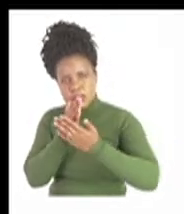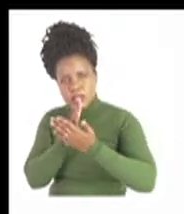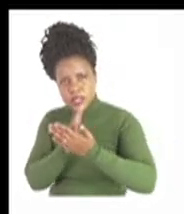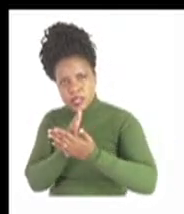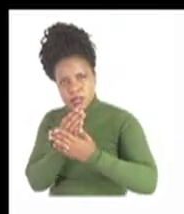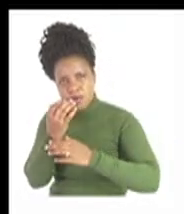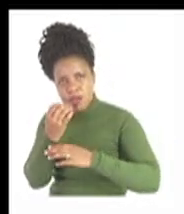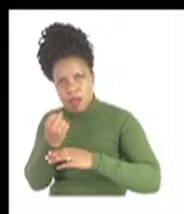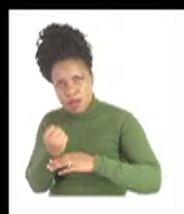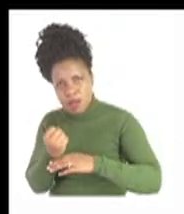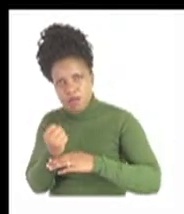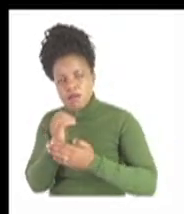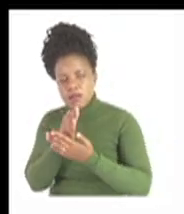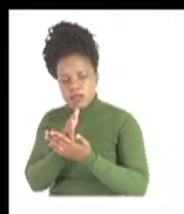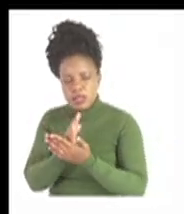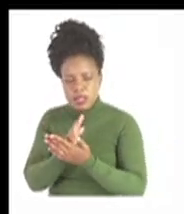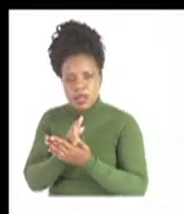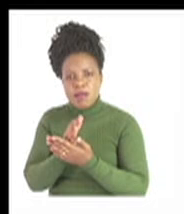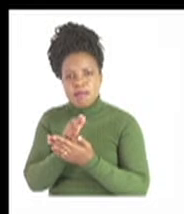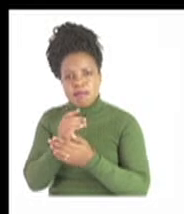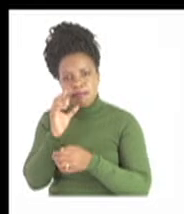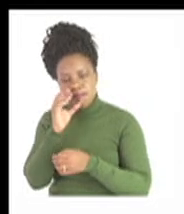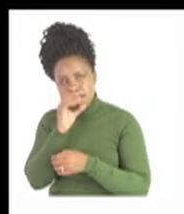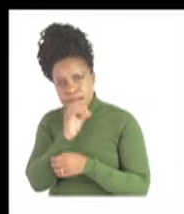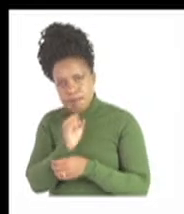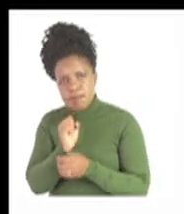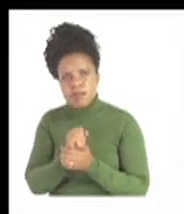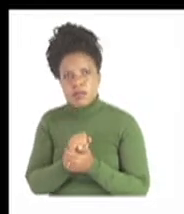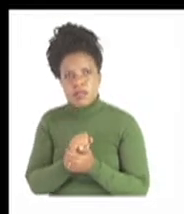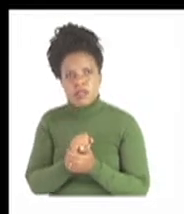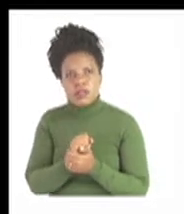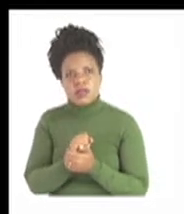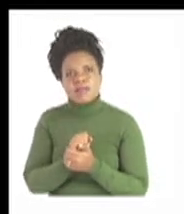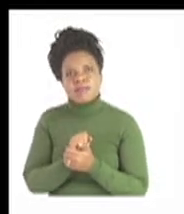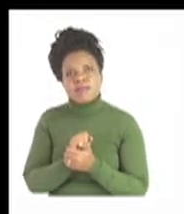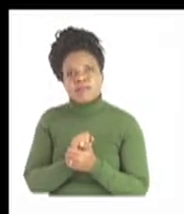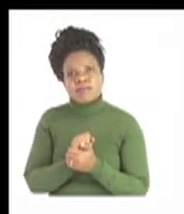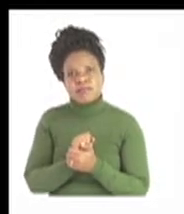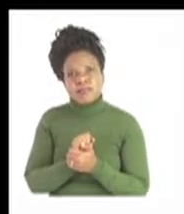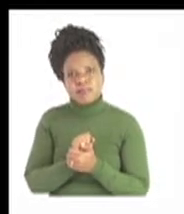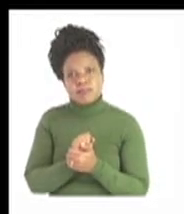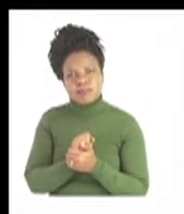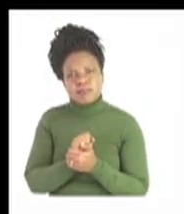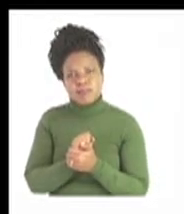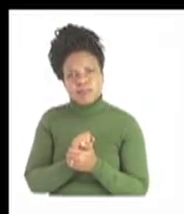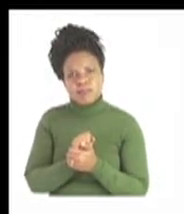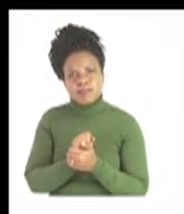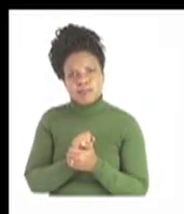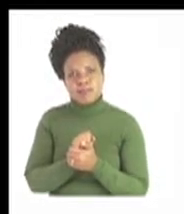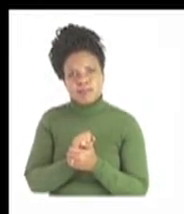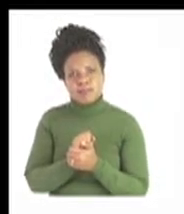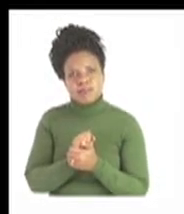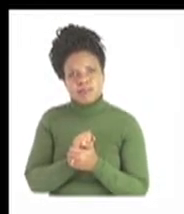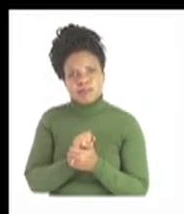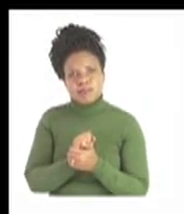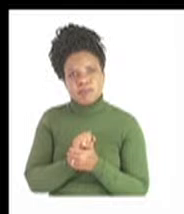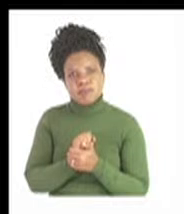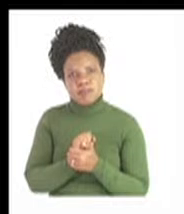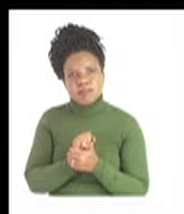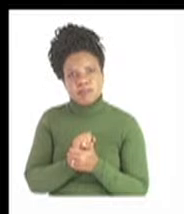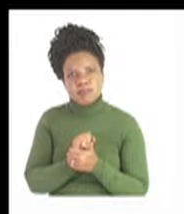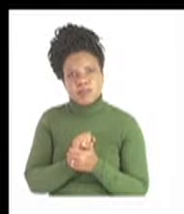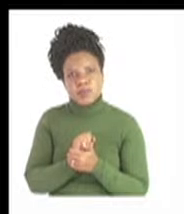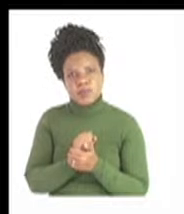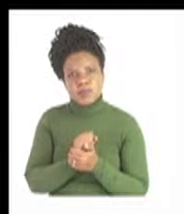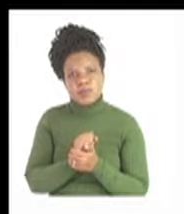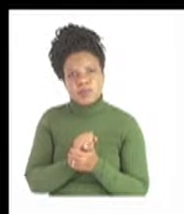there's 25, 3 spaces, and then there is 81 in the last space. You